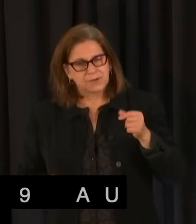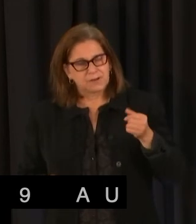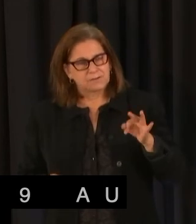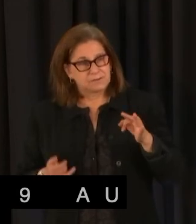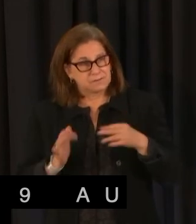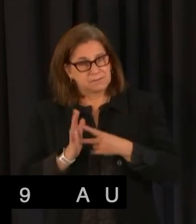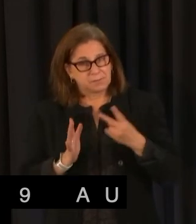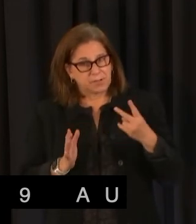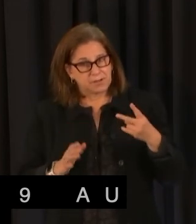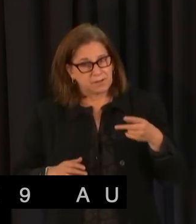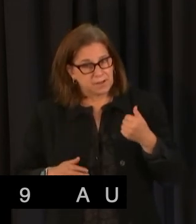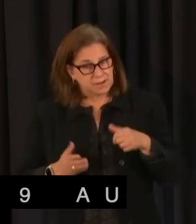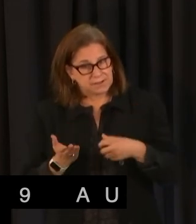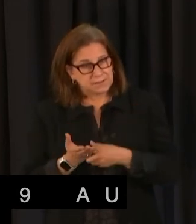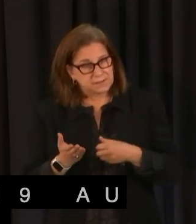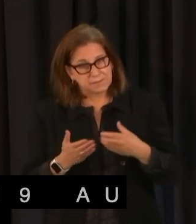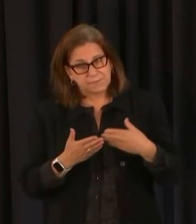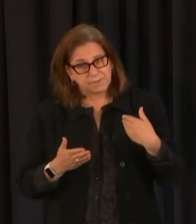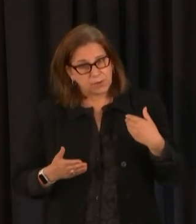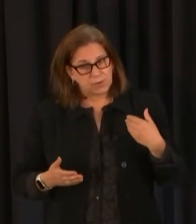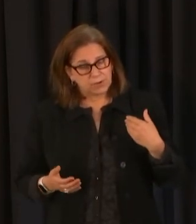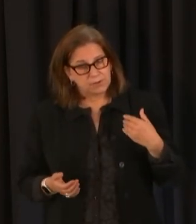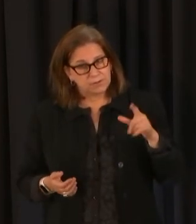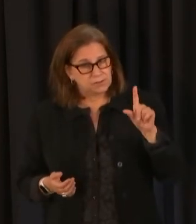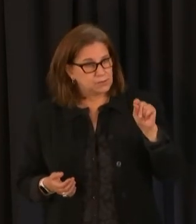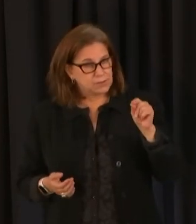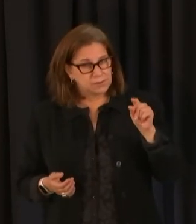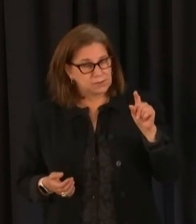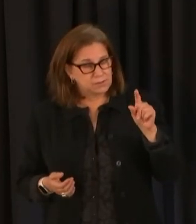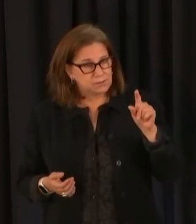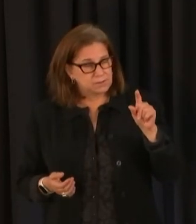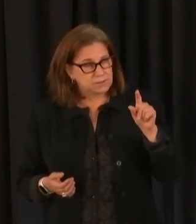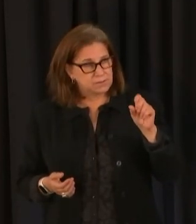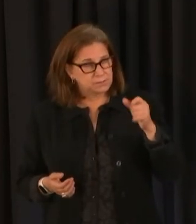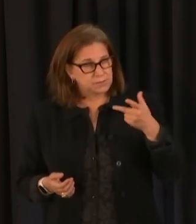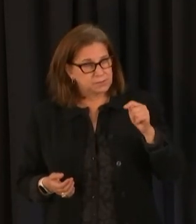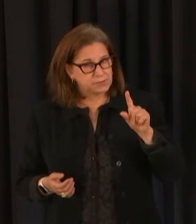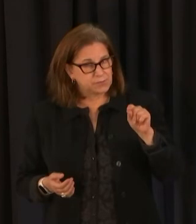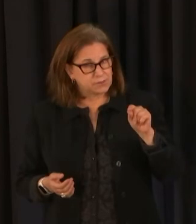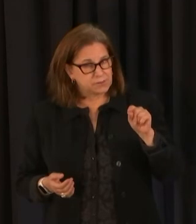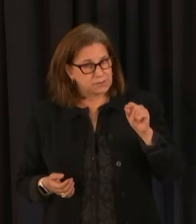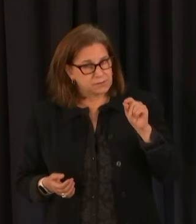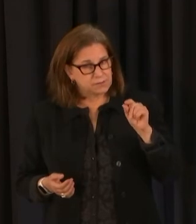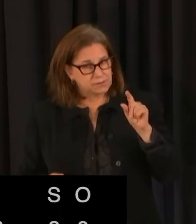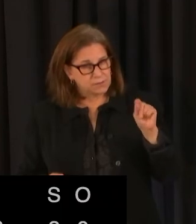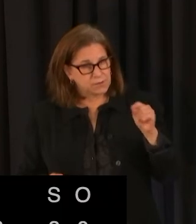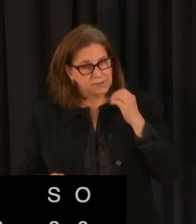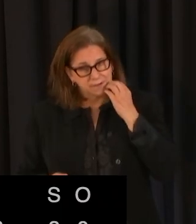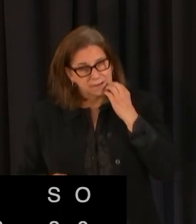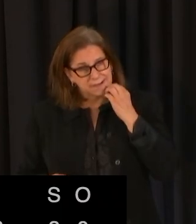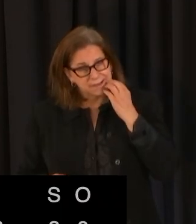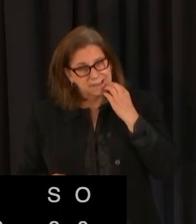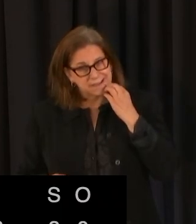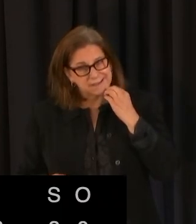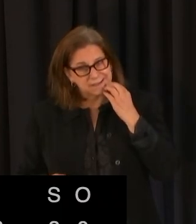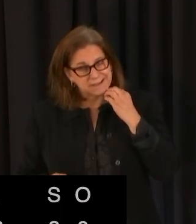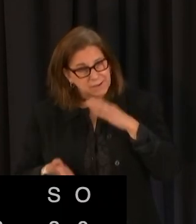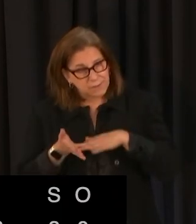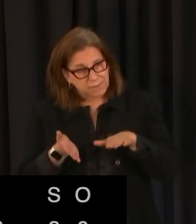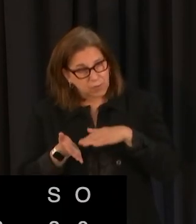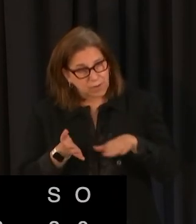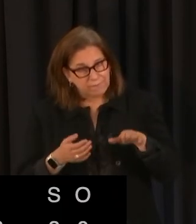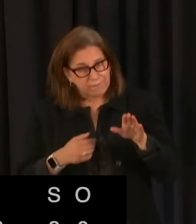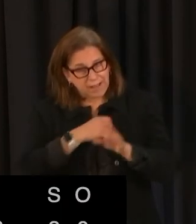so any ticket before September 2021 is a face value. You pay what's on the face value of the